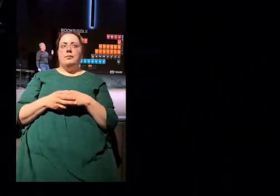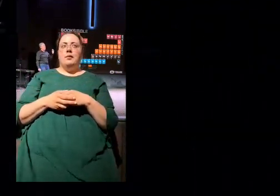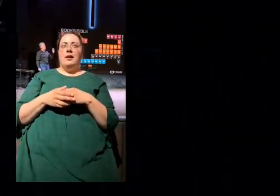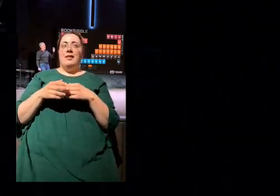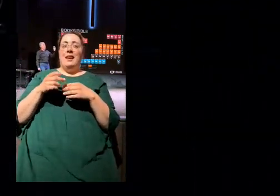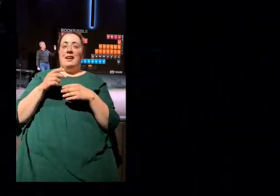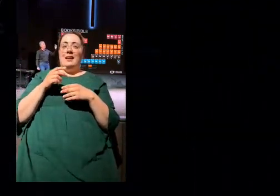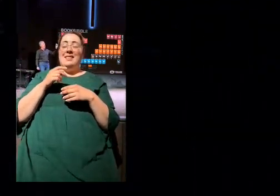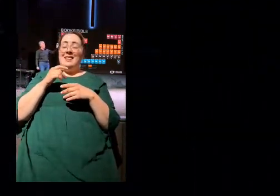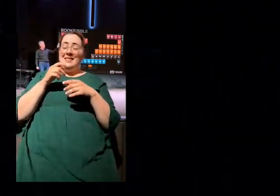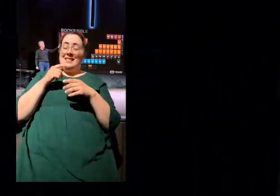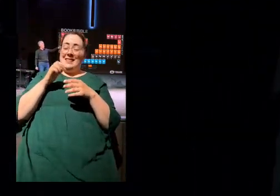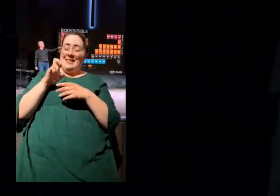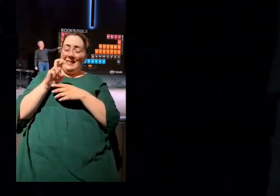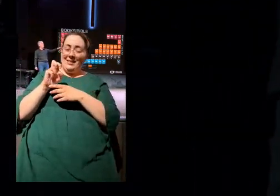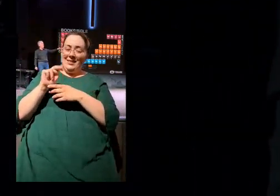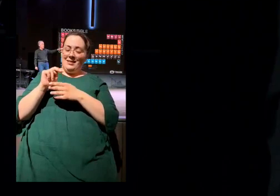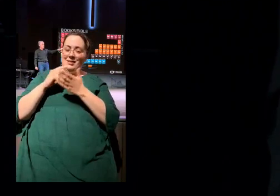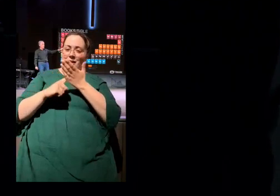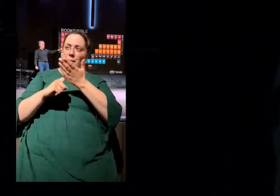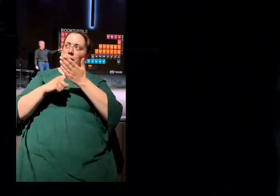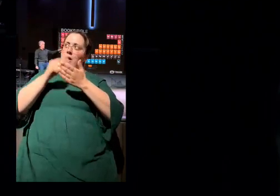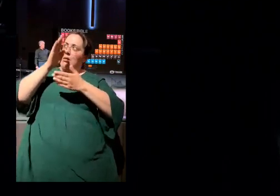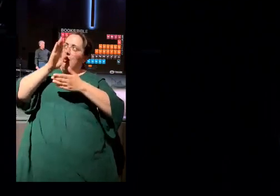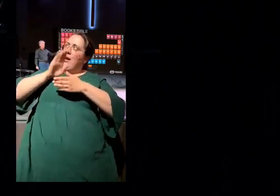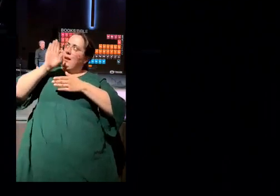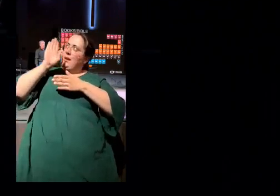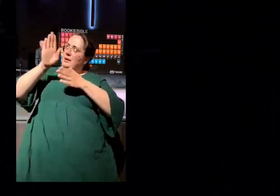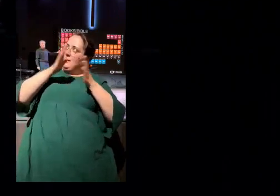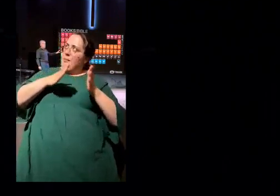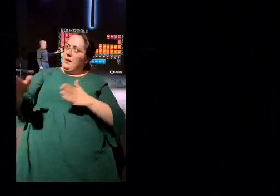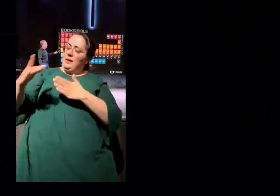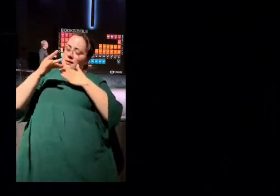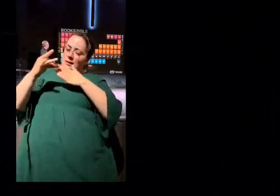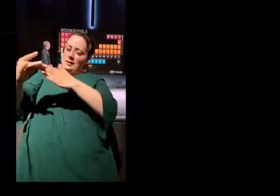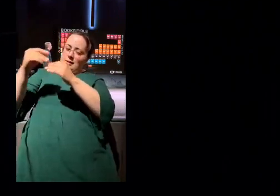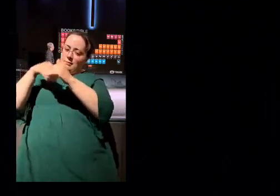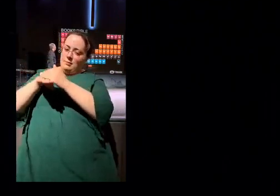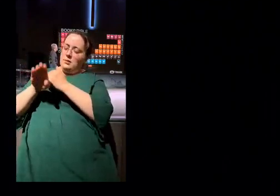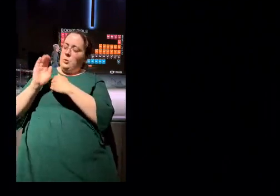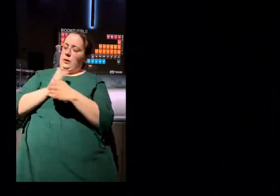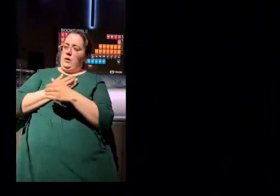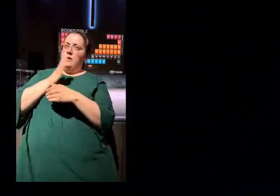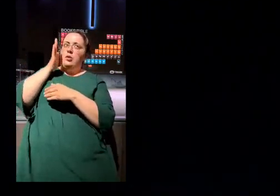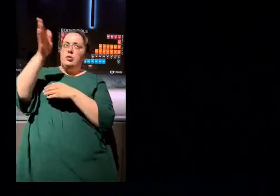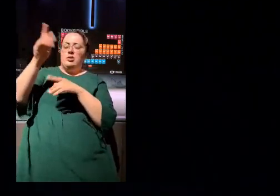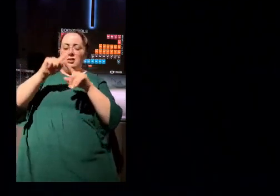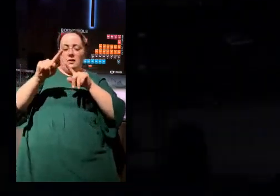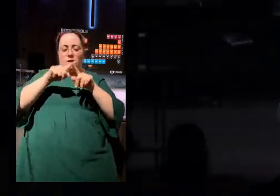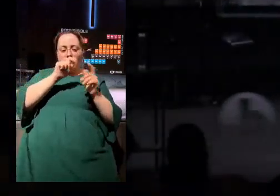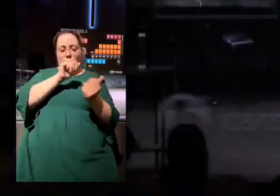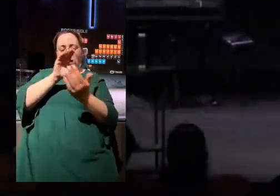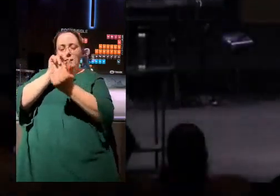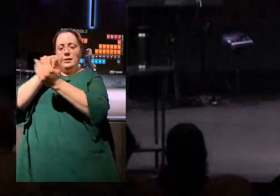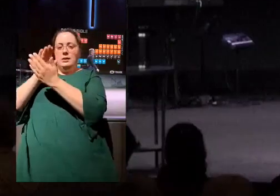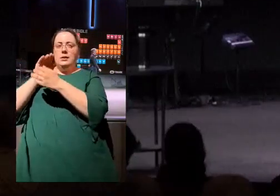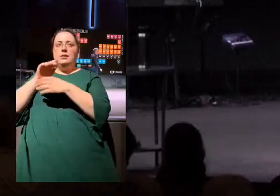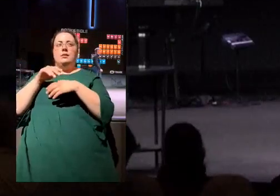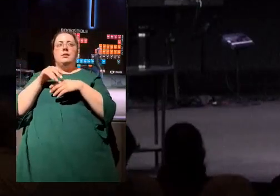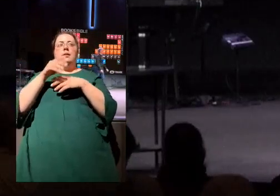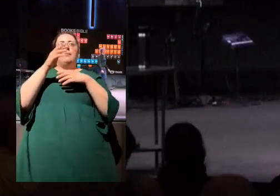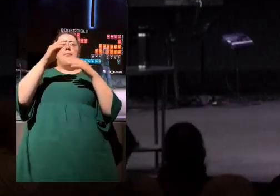plan and how it was going to unfold in their future, sometimes in veiled ways. The purple, very